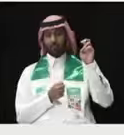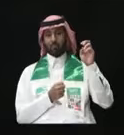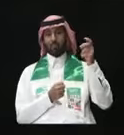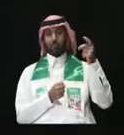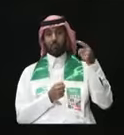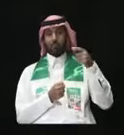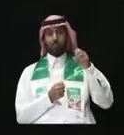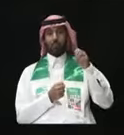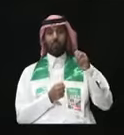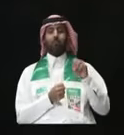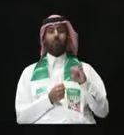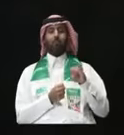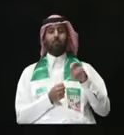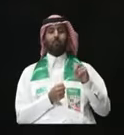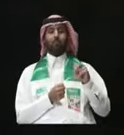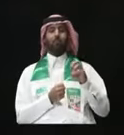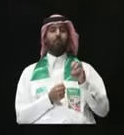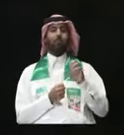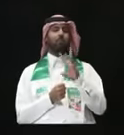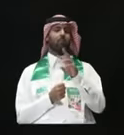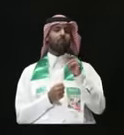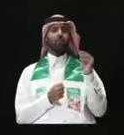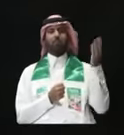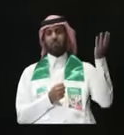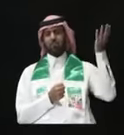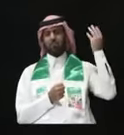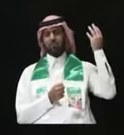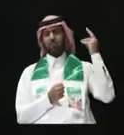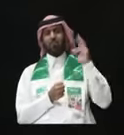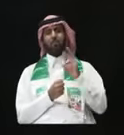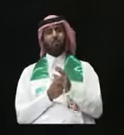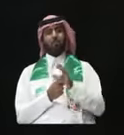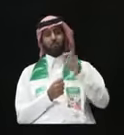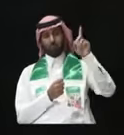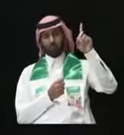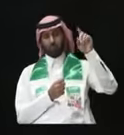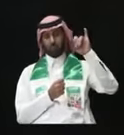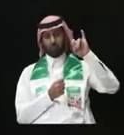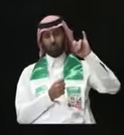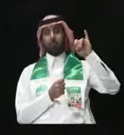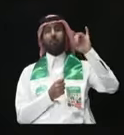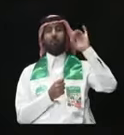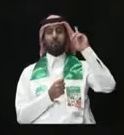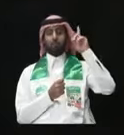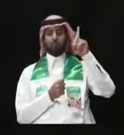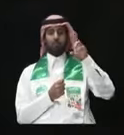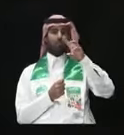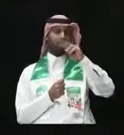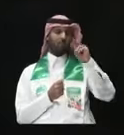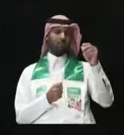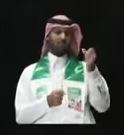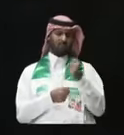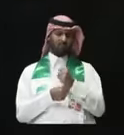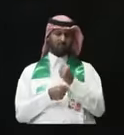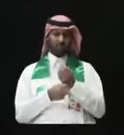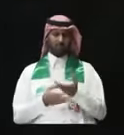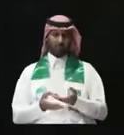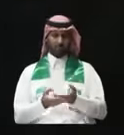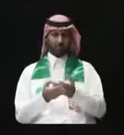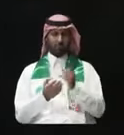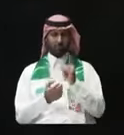in the present. And it is this did which we're going to need. We're not needing it so